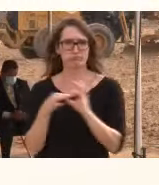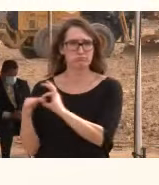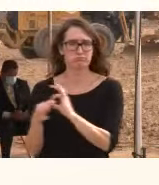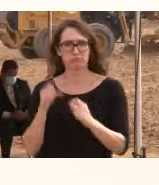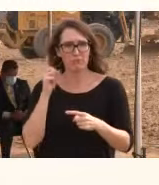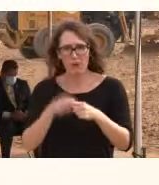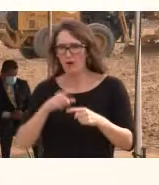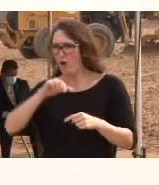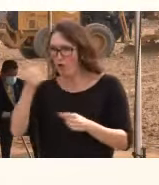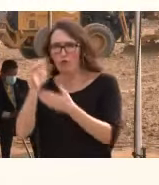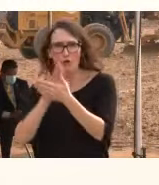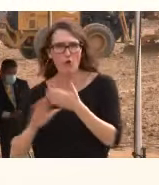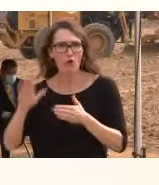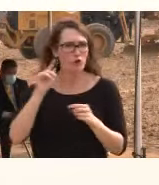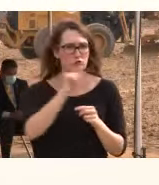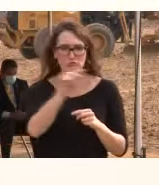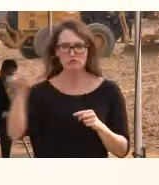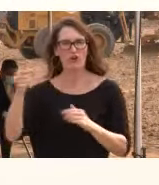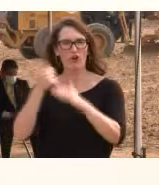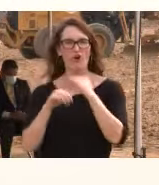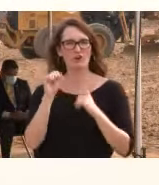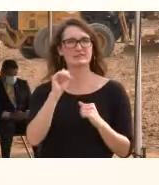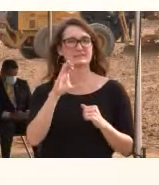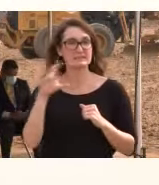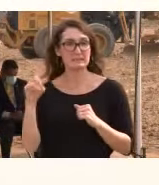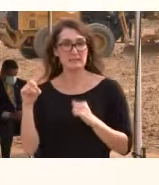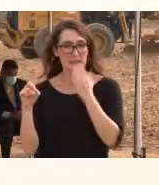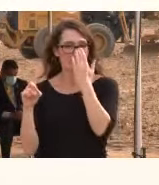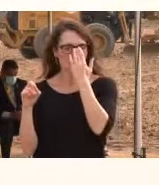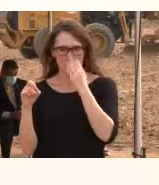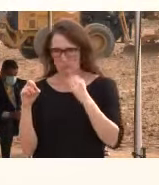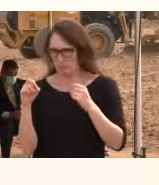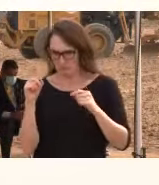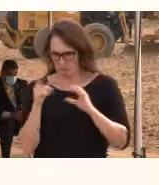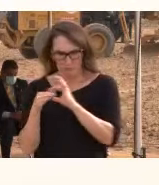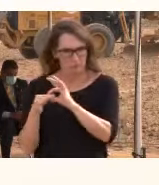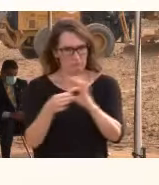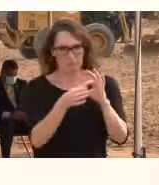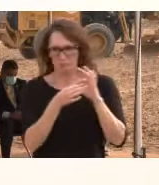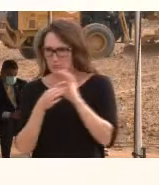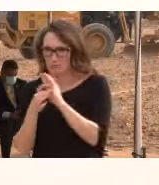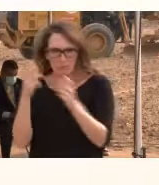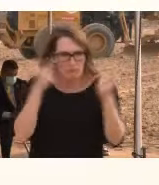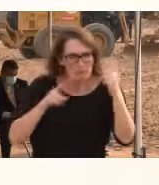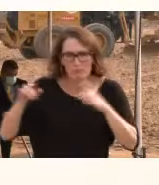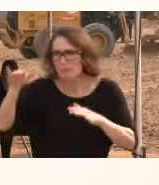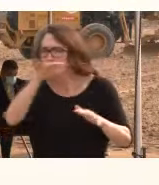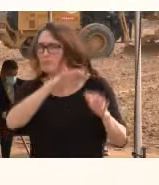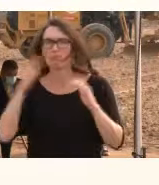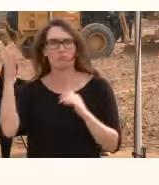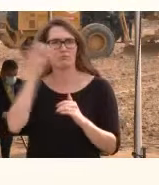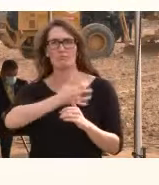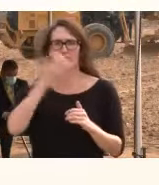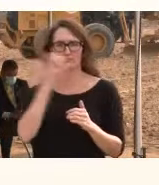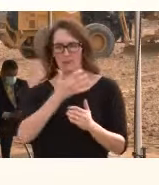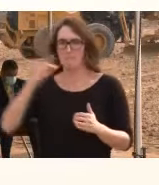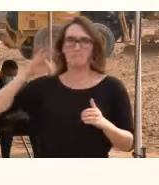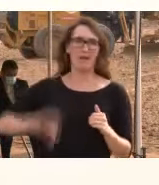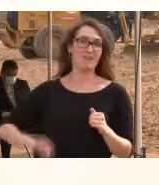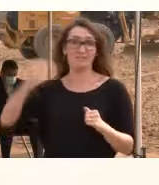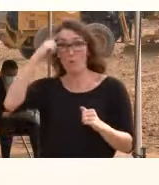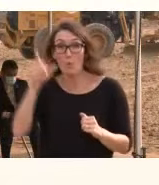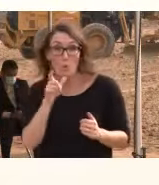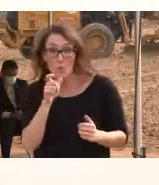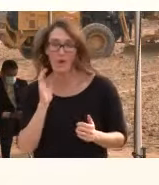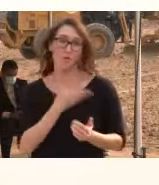well as the other colleges in the State Center Community College District, have yielded incredible benefits for